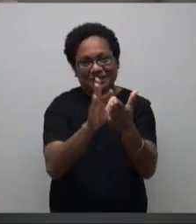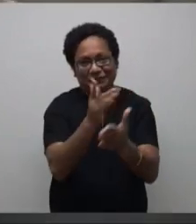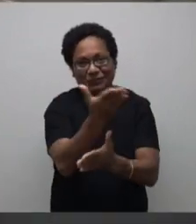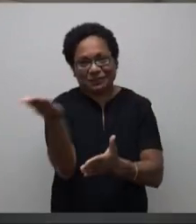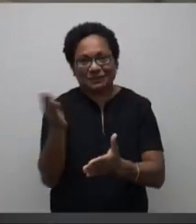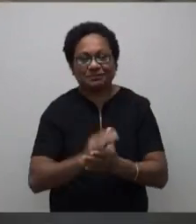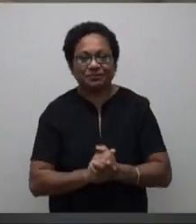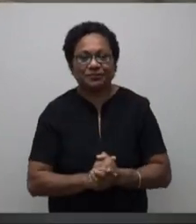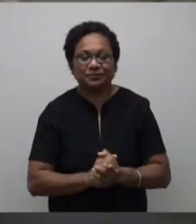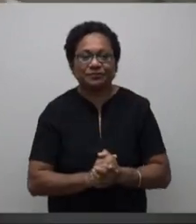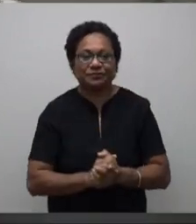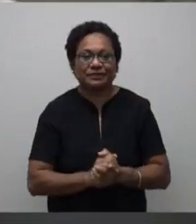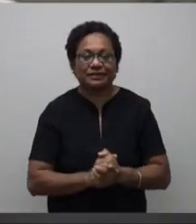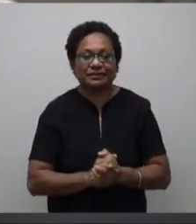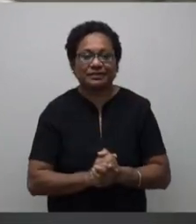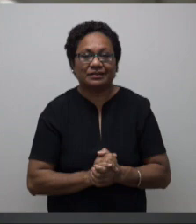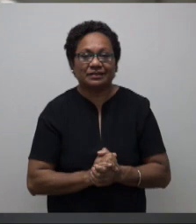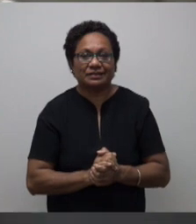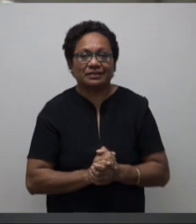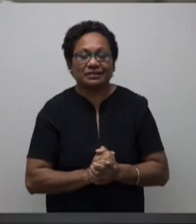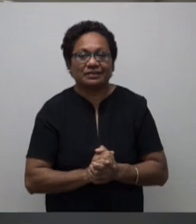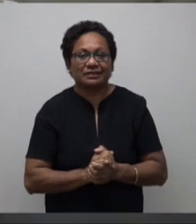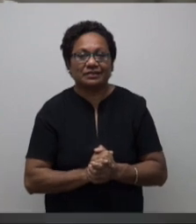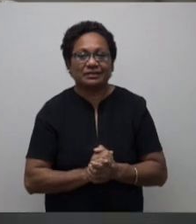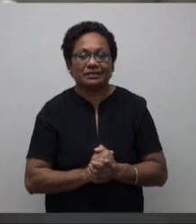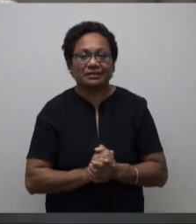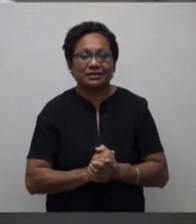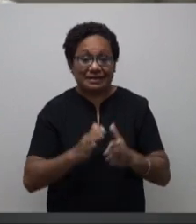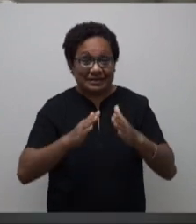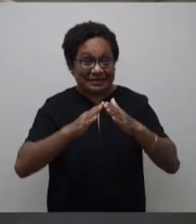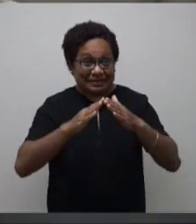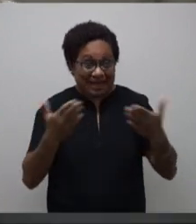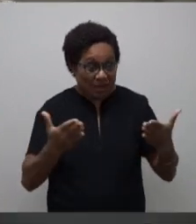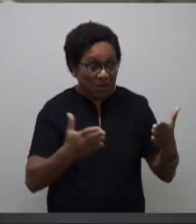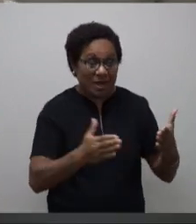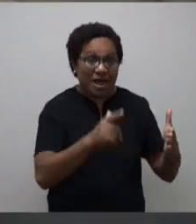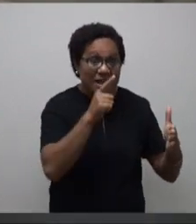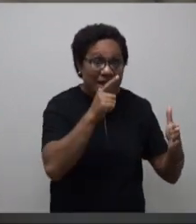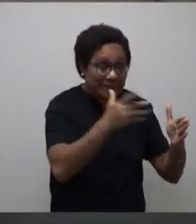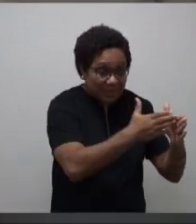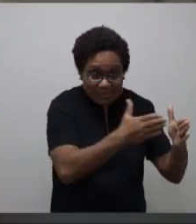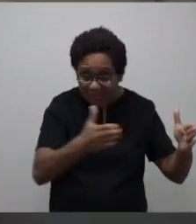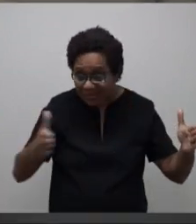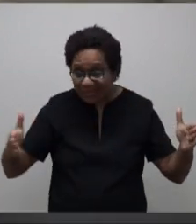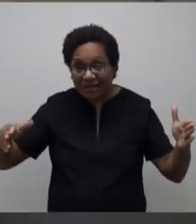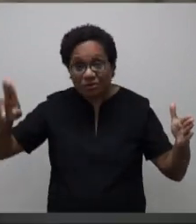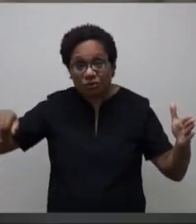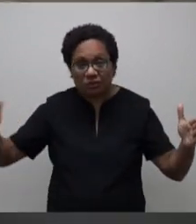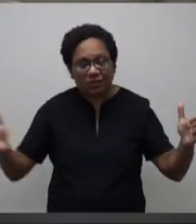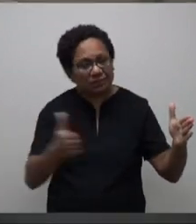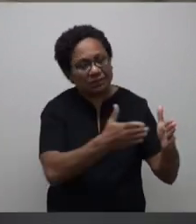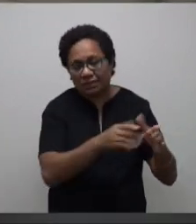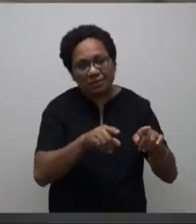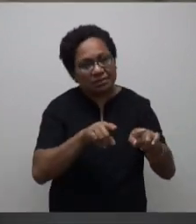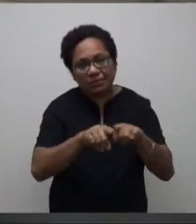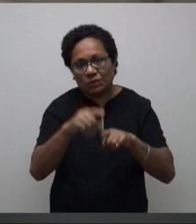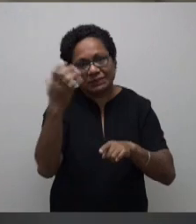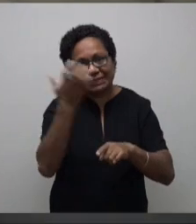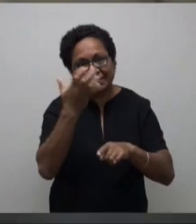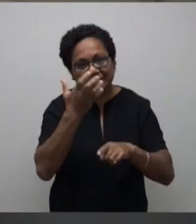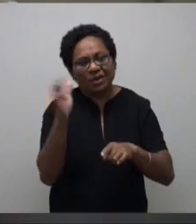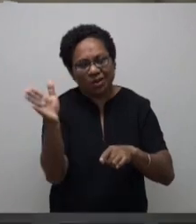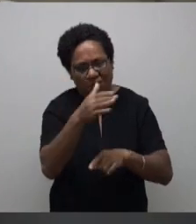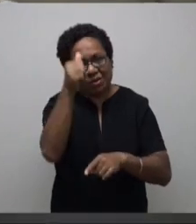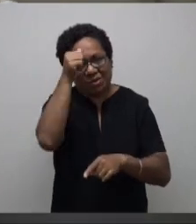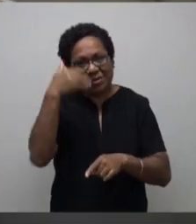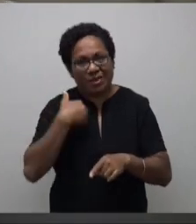There has never been a higher level of risk in the Lami containment area than today. Everyone knows it,